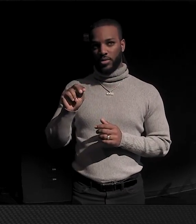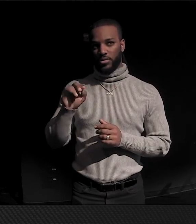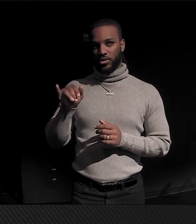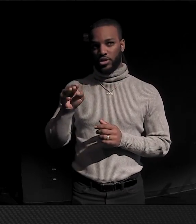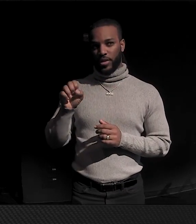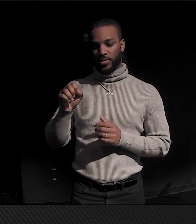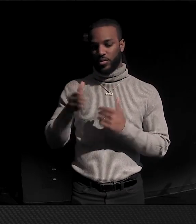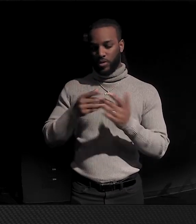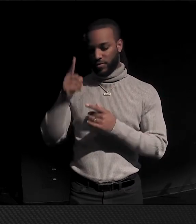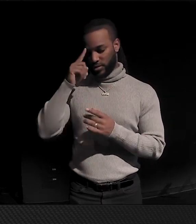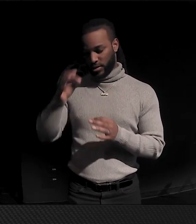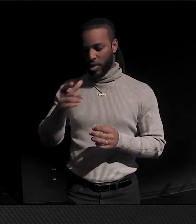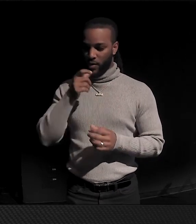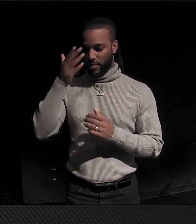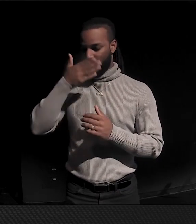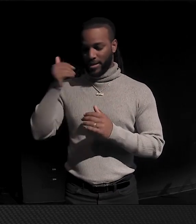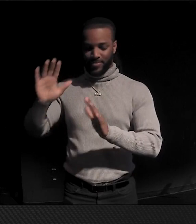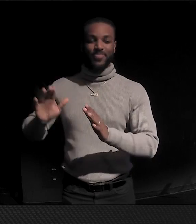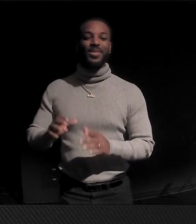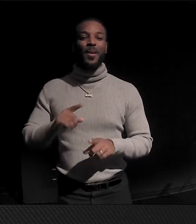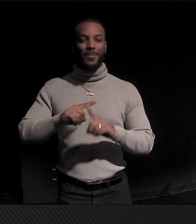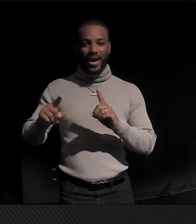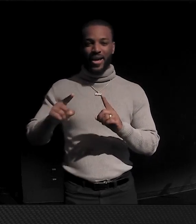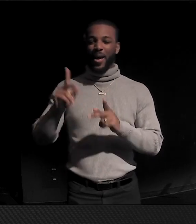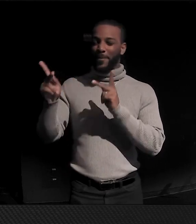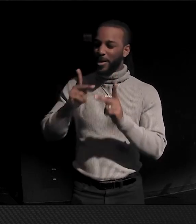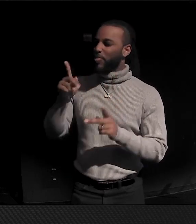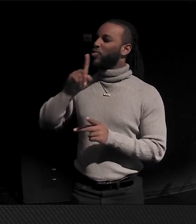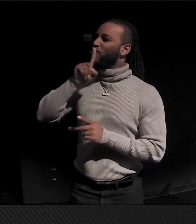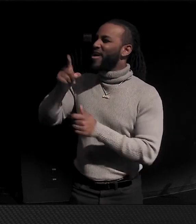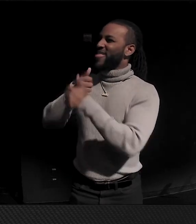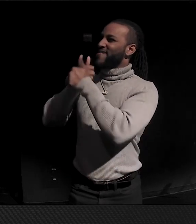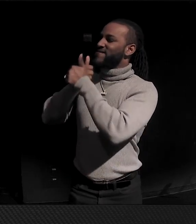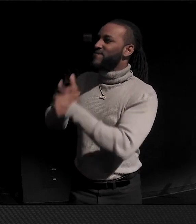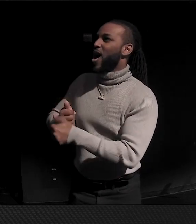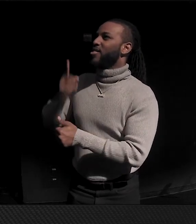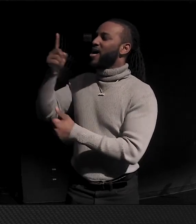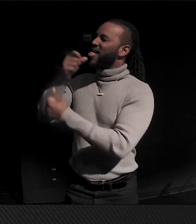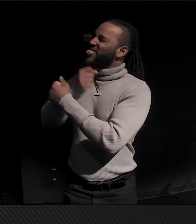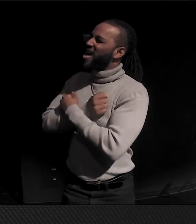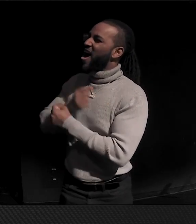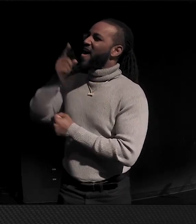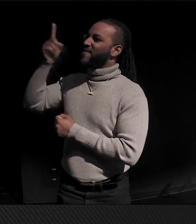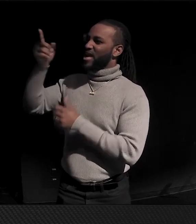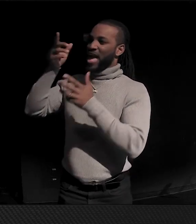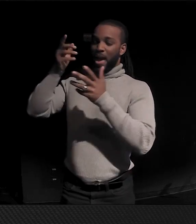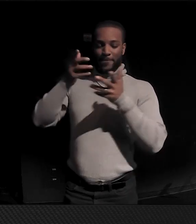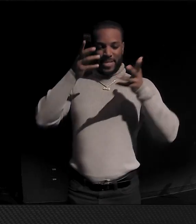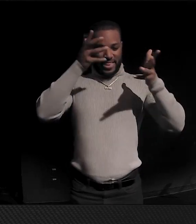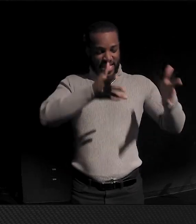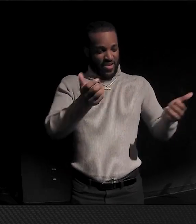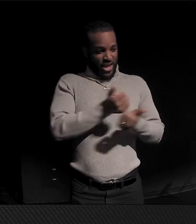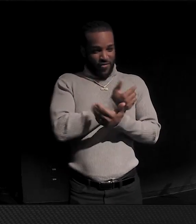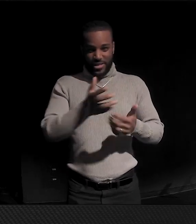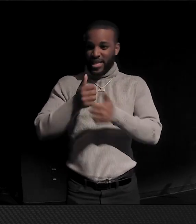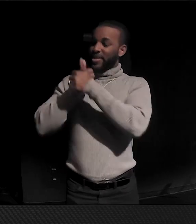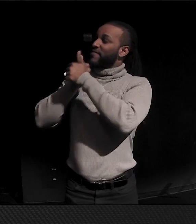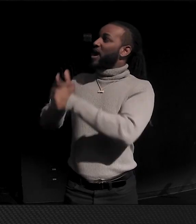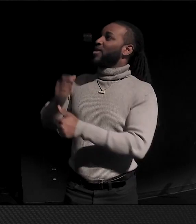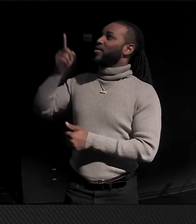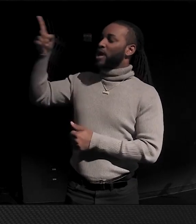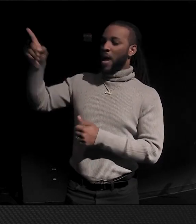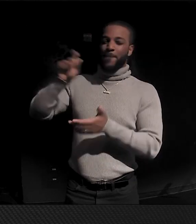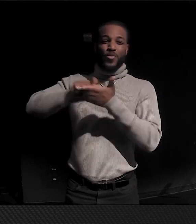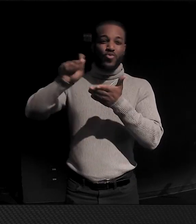The stud of all studs radically falls in love with Jesus, sees the resurrected King, leaves everything to follow him radically, writes a lot of the letters